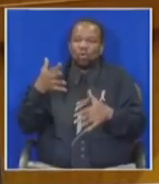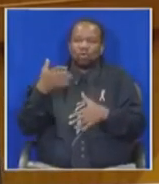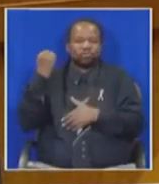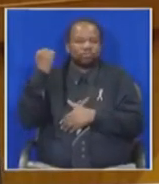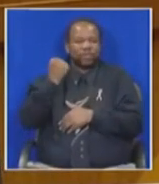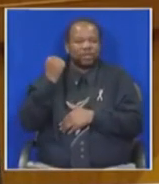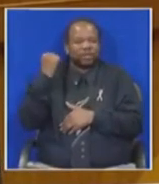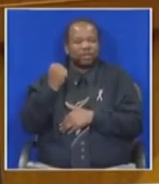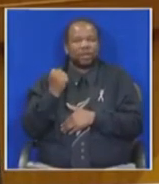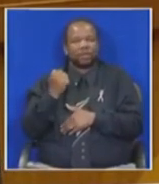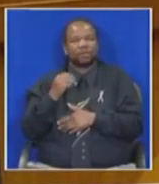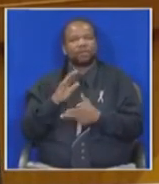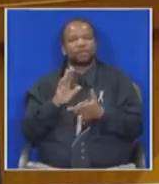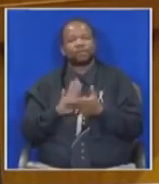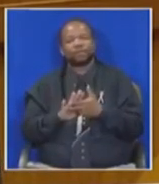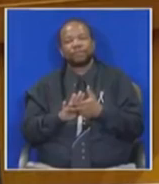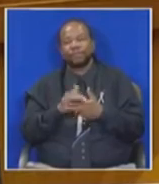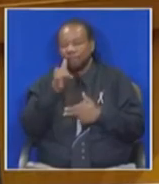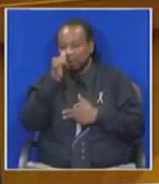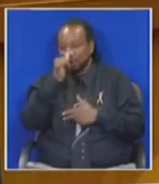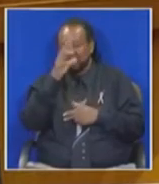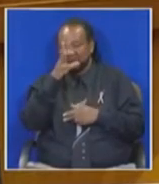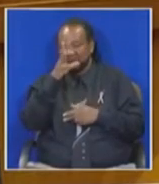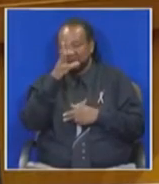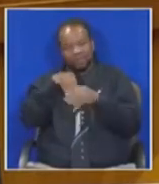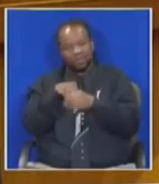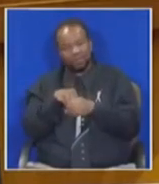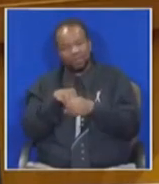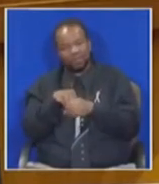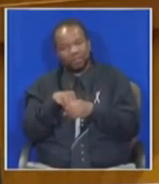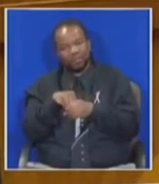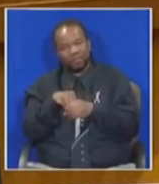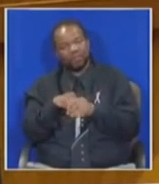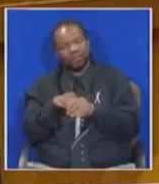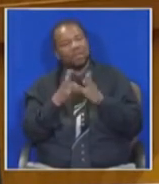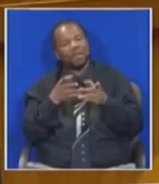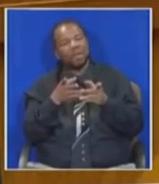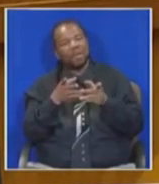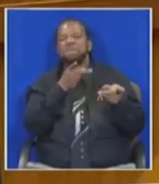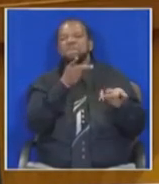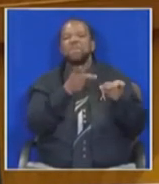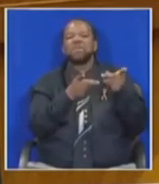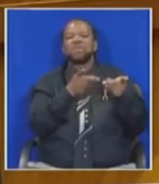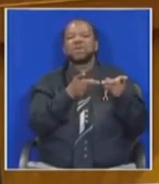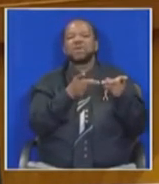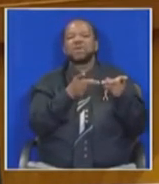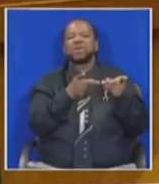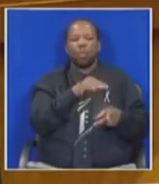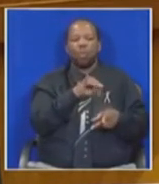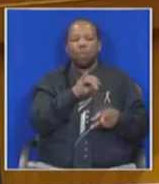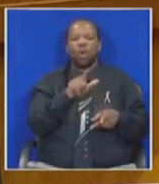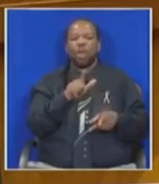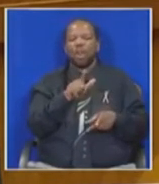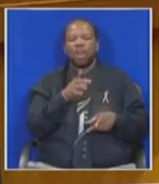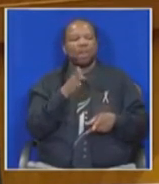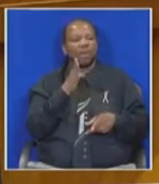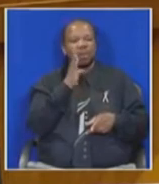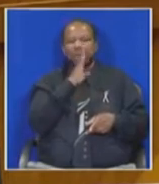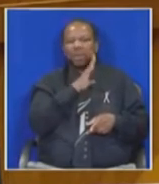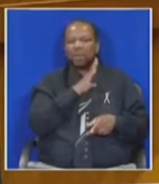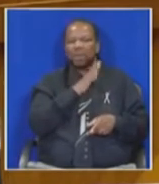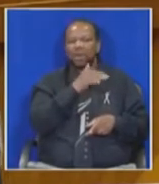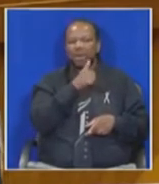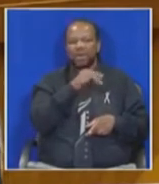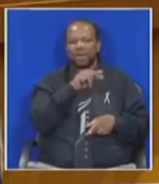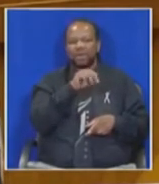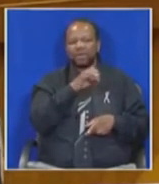the criminality that feeds into it is a lack of political will within the ANC national government to do